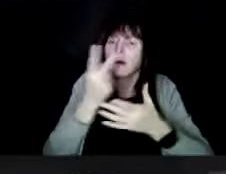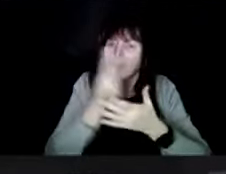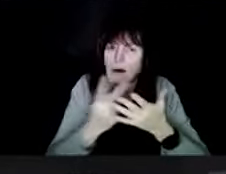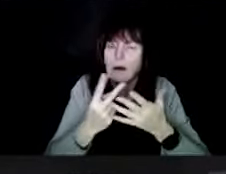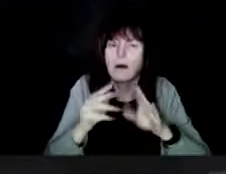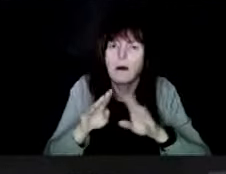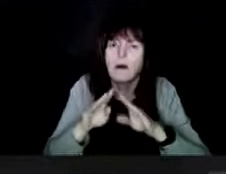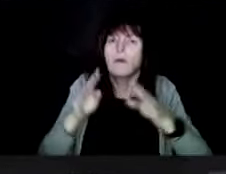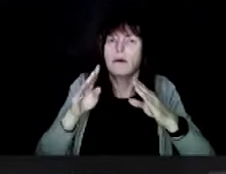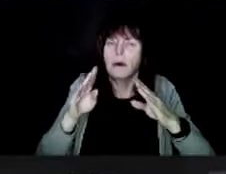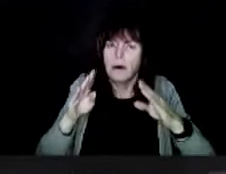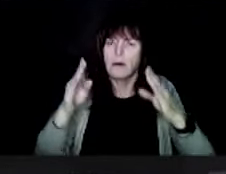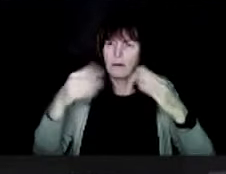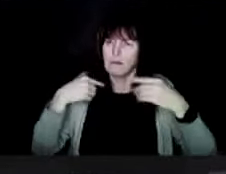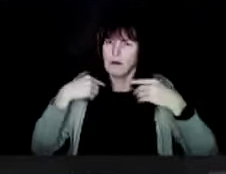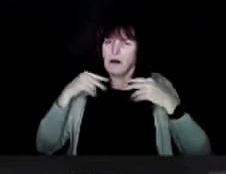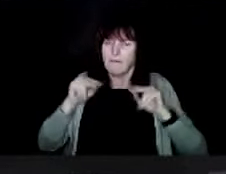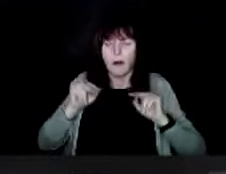healthcare system.